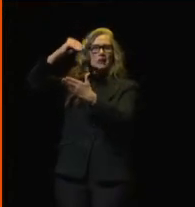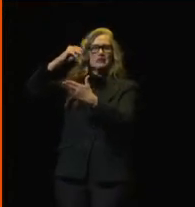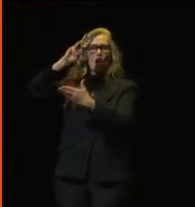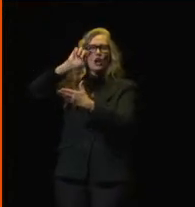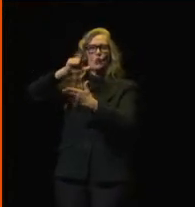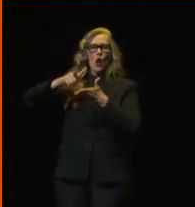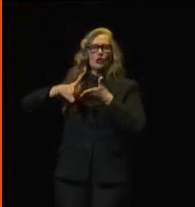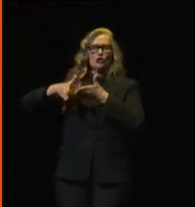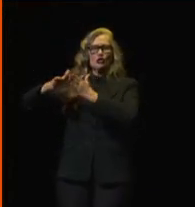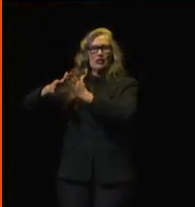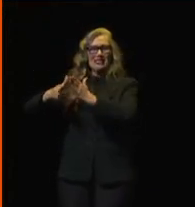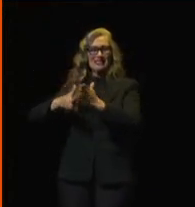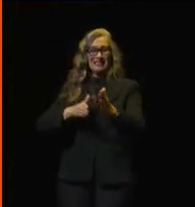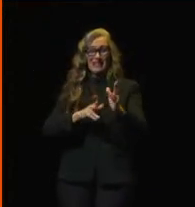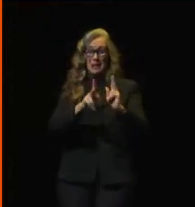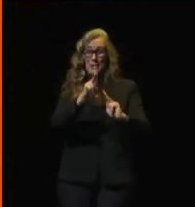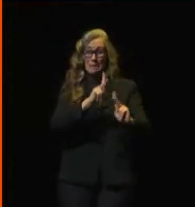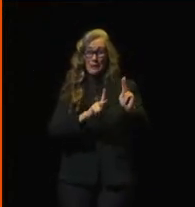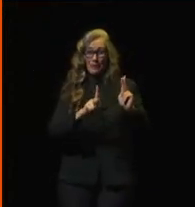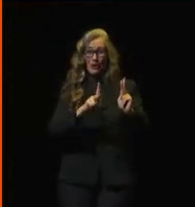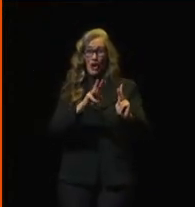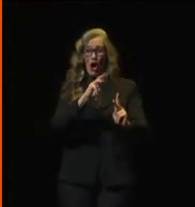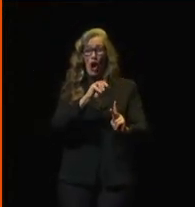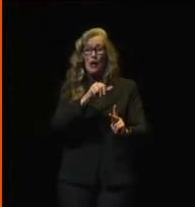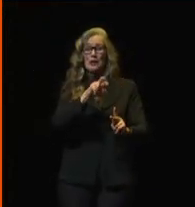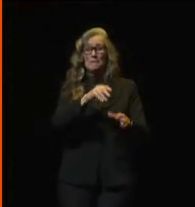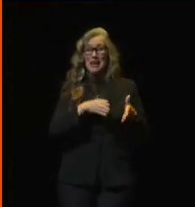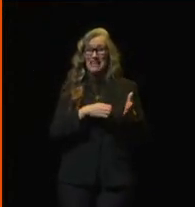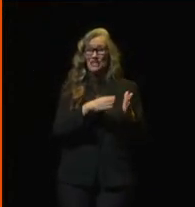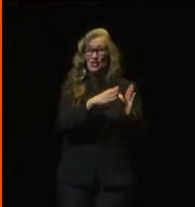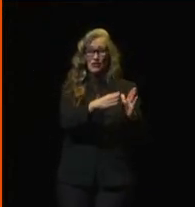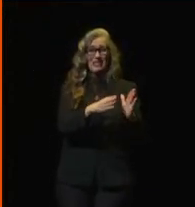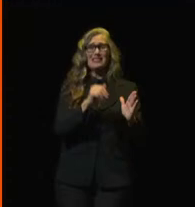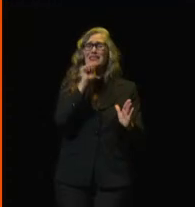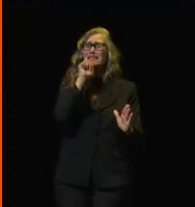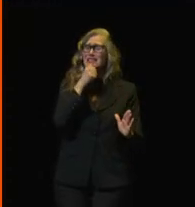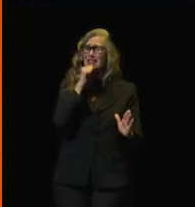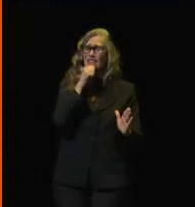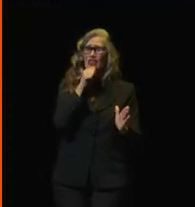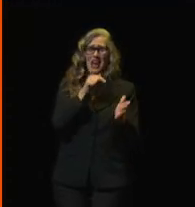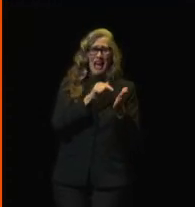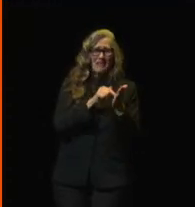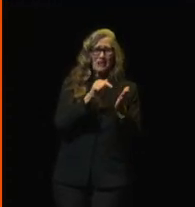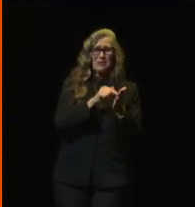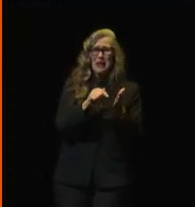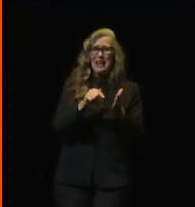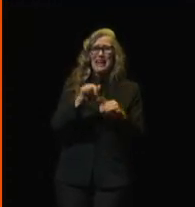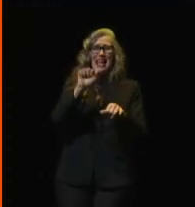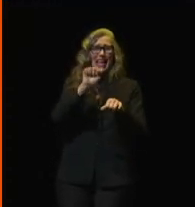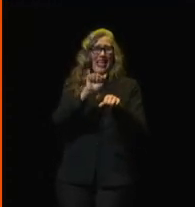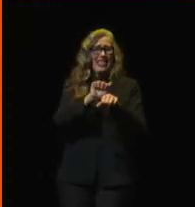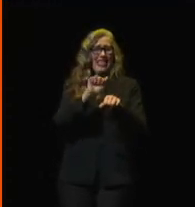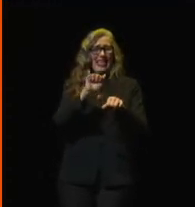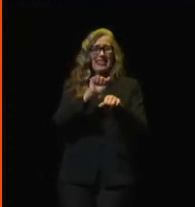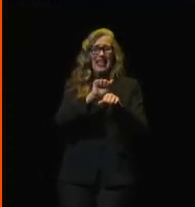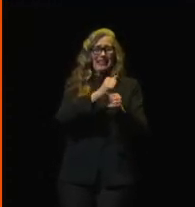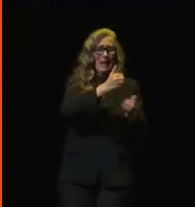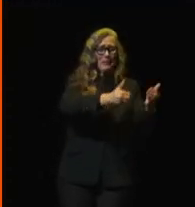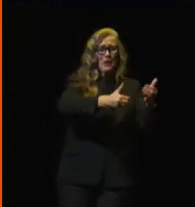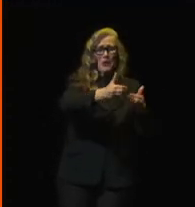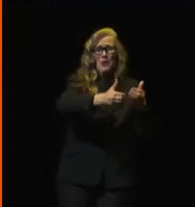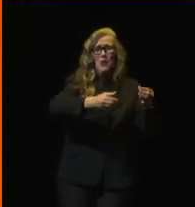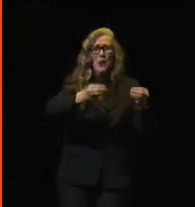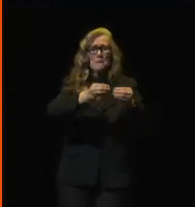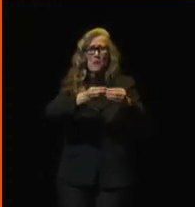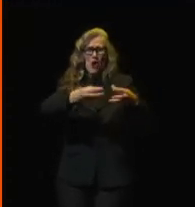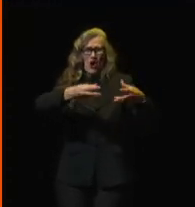and families on Main Street were paying the price. A soft labor market had made it harder for workers to organize